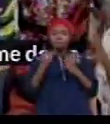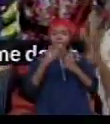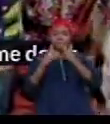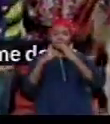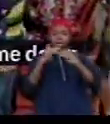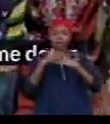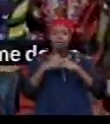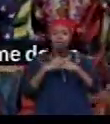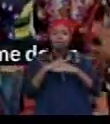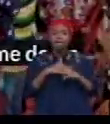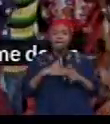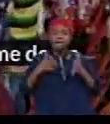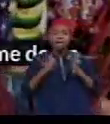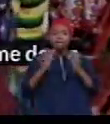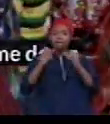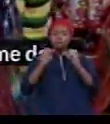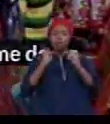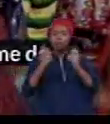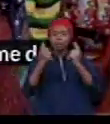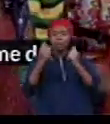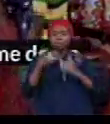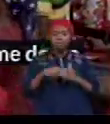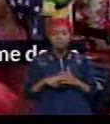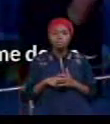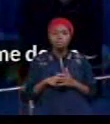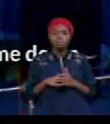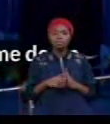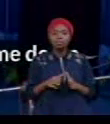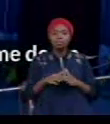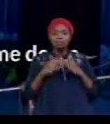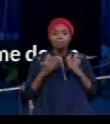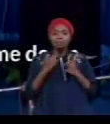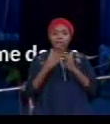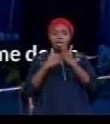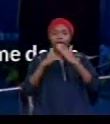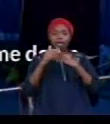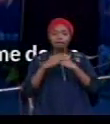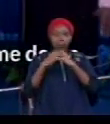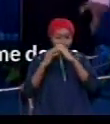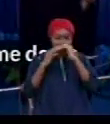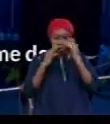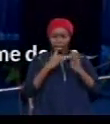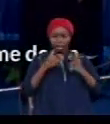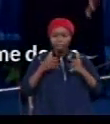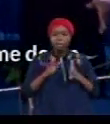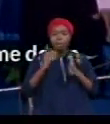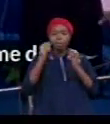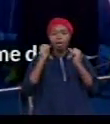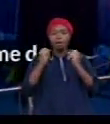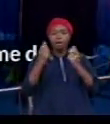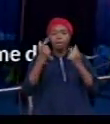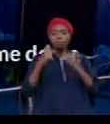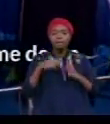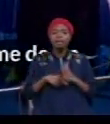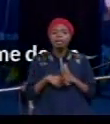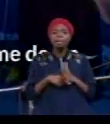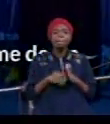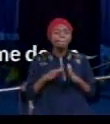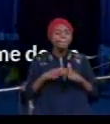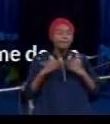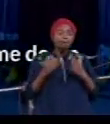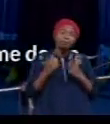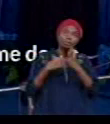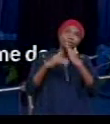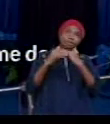Lord. Open the Lord. Open the Lord. Open the Lord. Open the Lord. Open thy